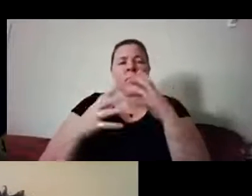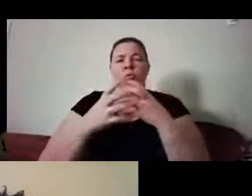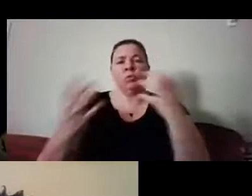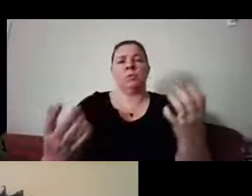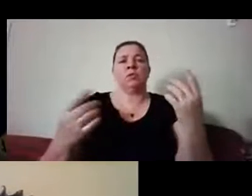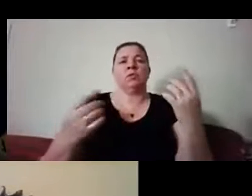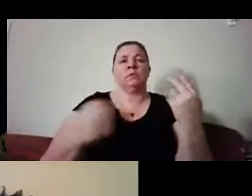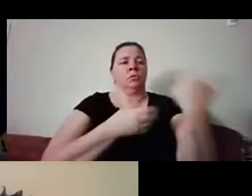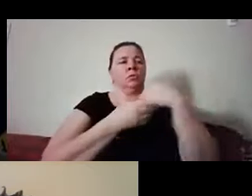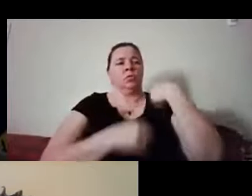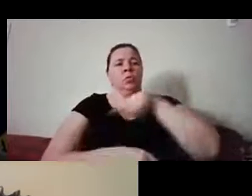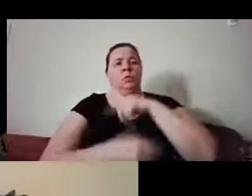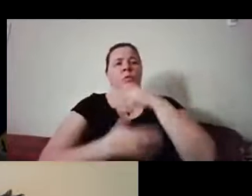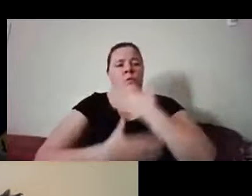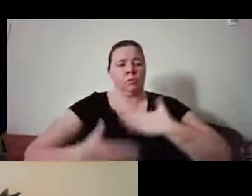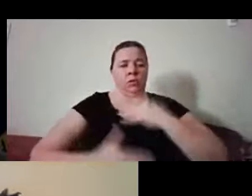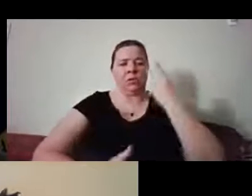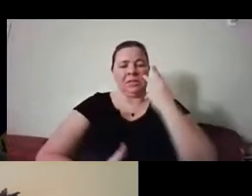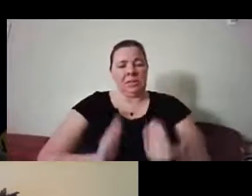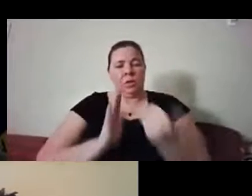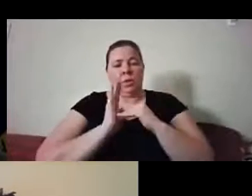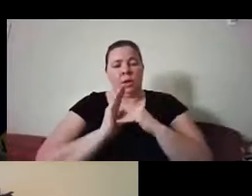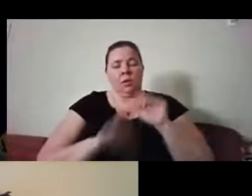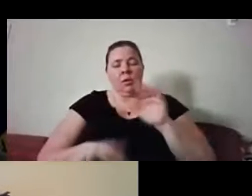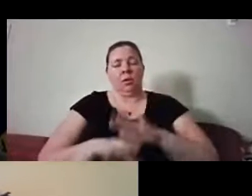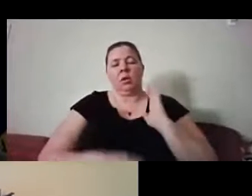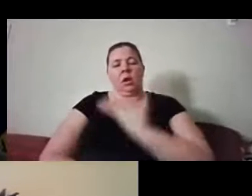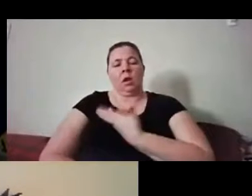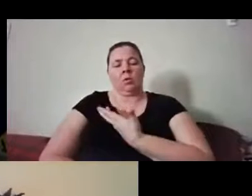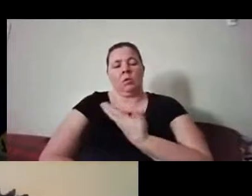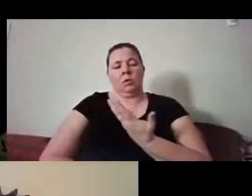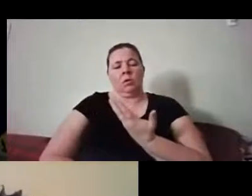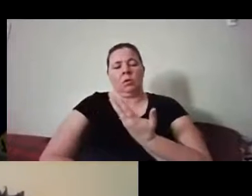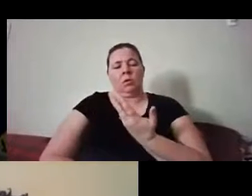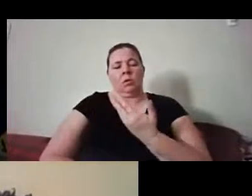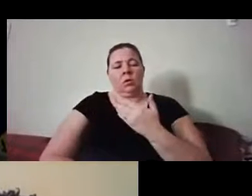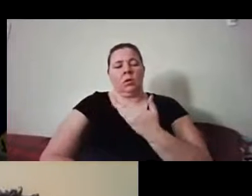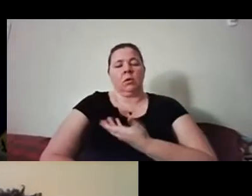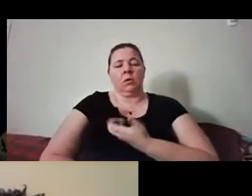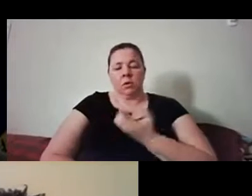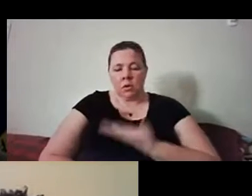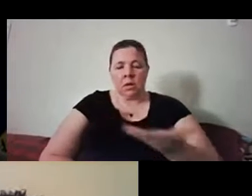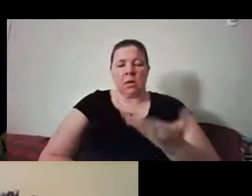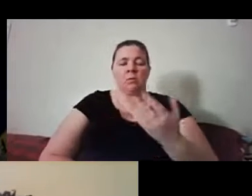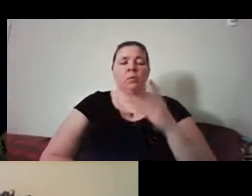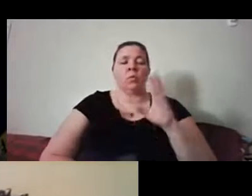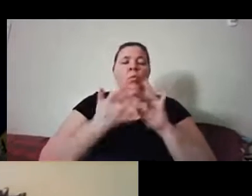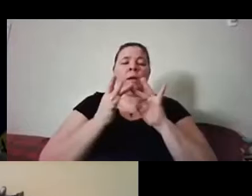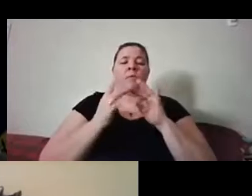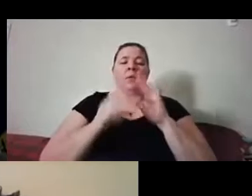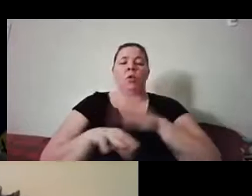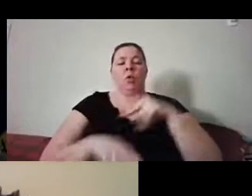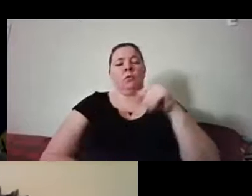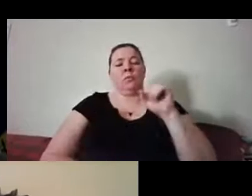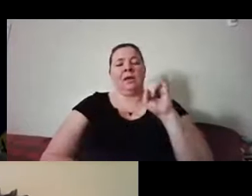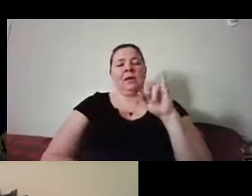It's always been a pleasure. We're going to see you again on our guest webinar for Onpassive Global. Tomorrow is going